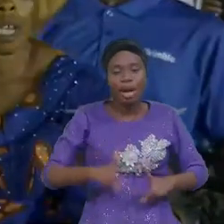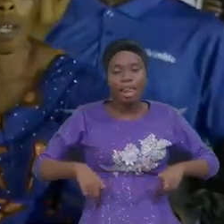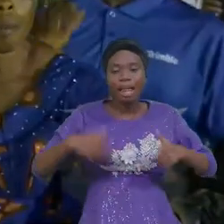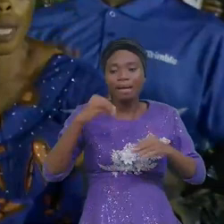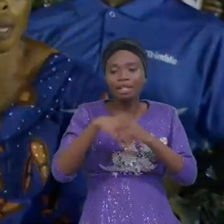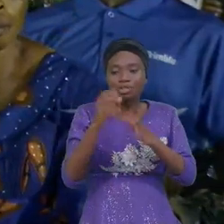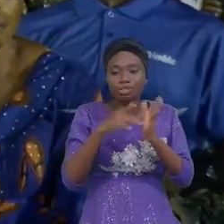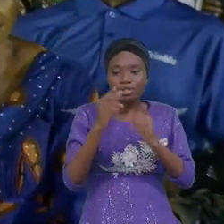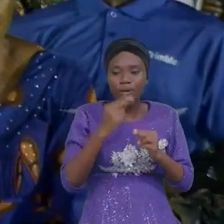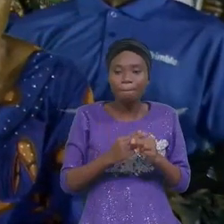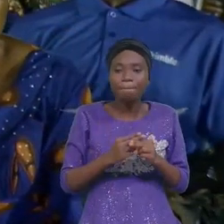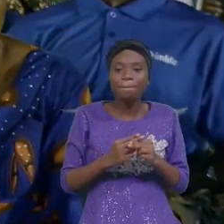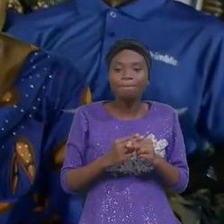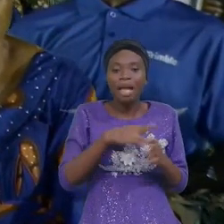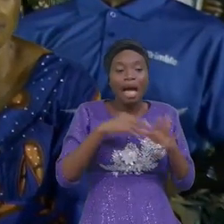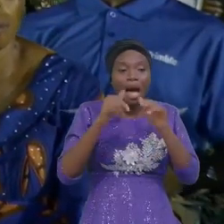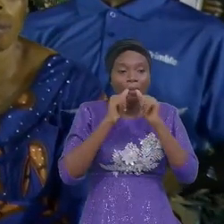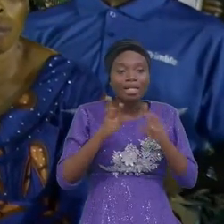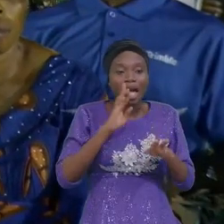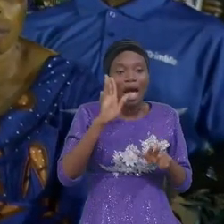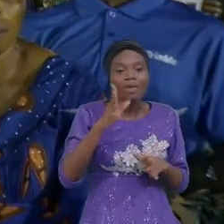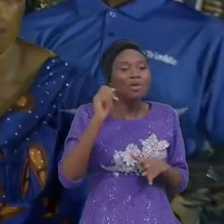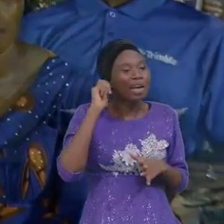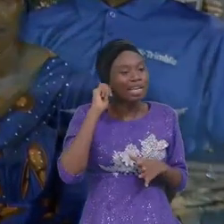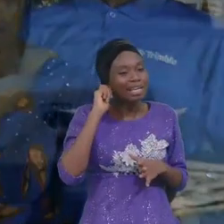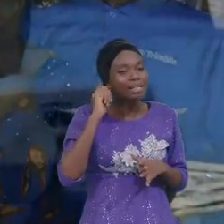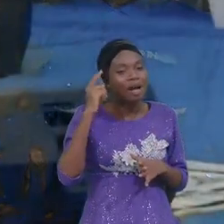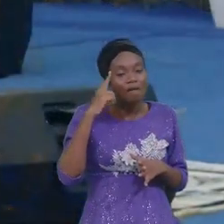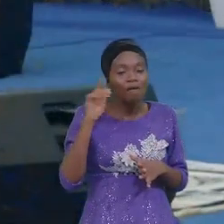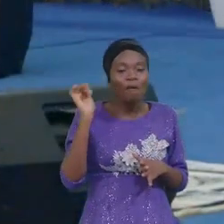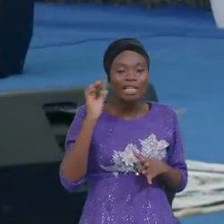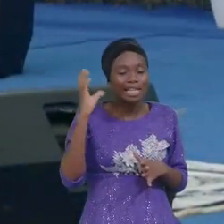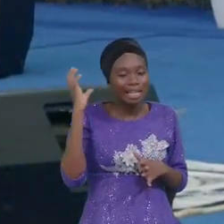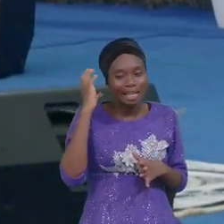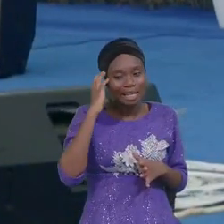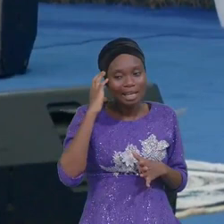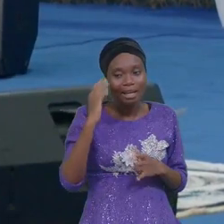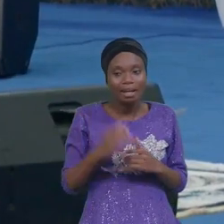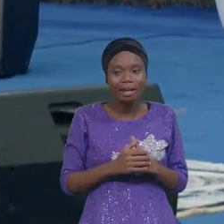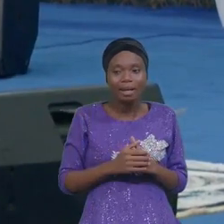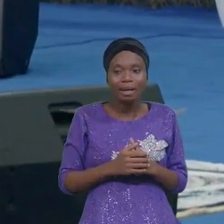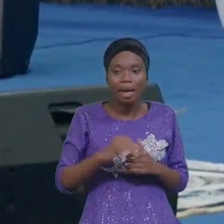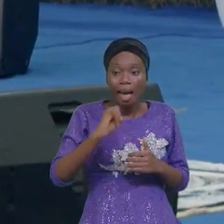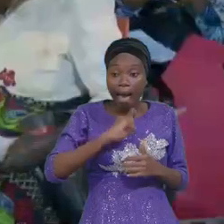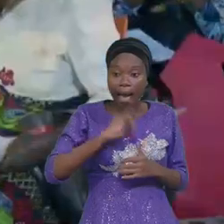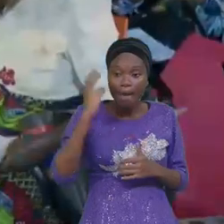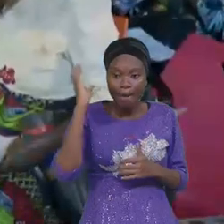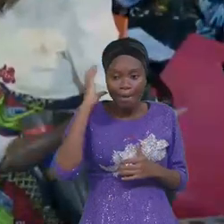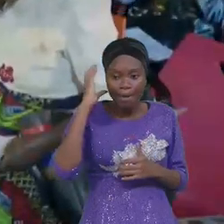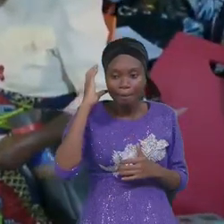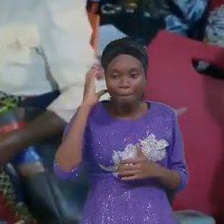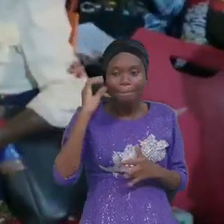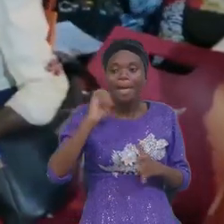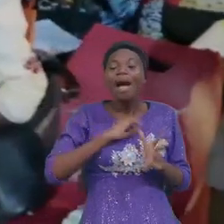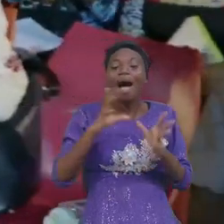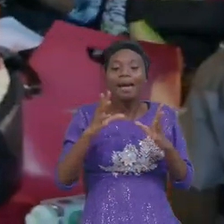name. And blessed are your ears, for they hear. I hear. I